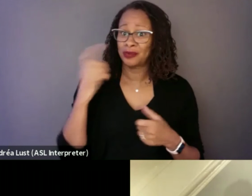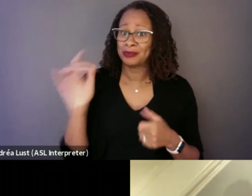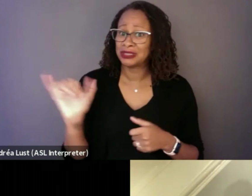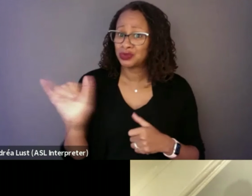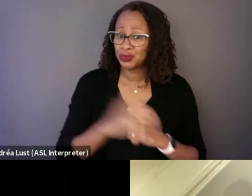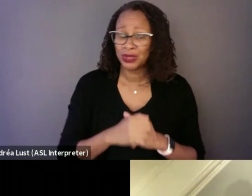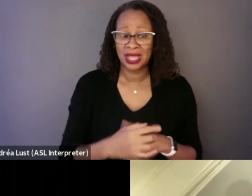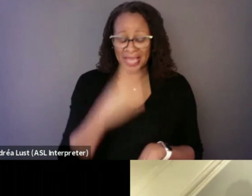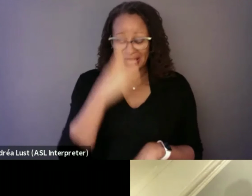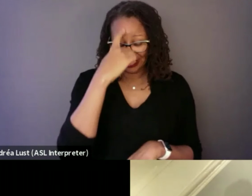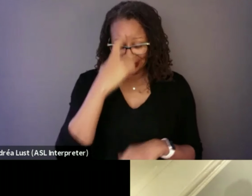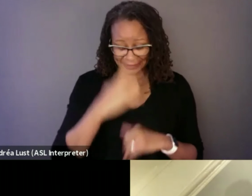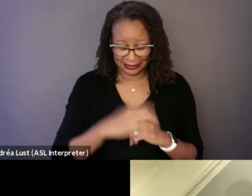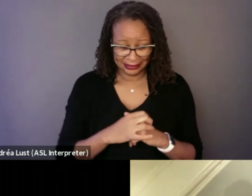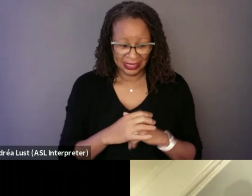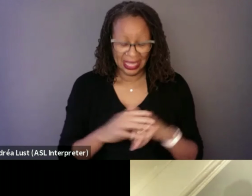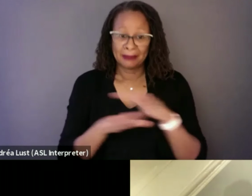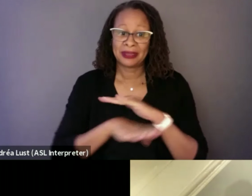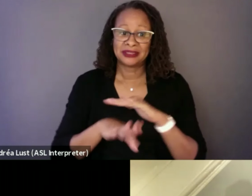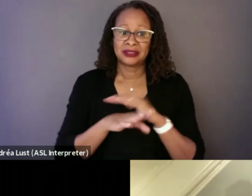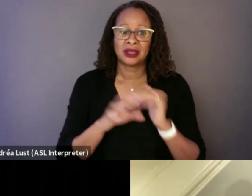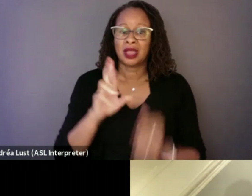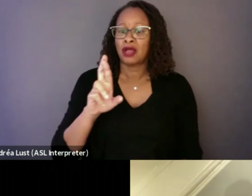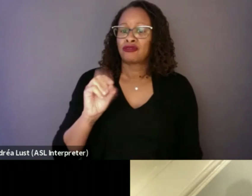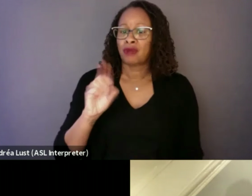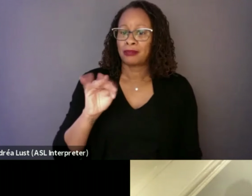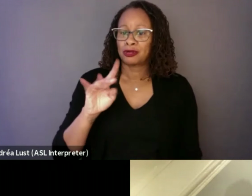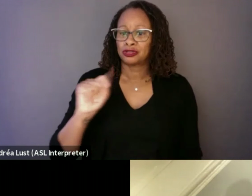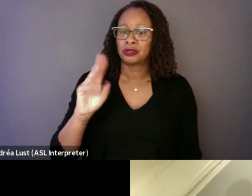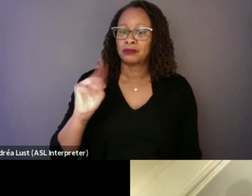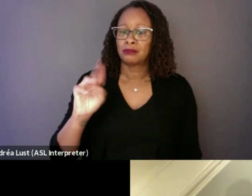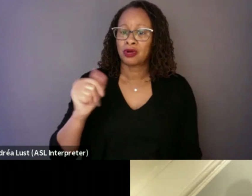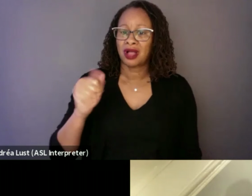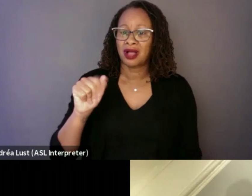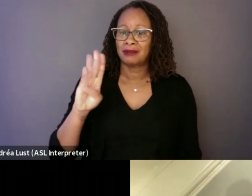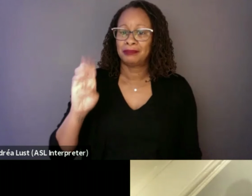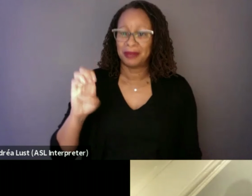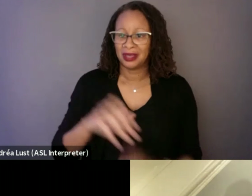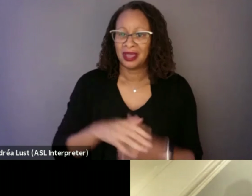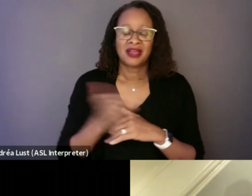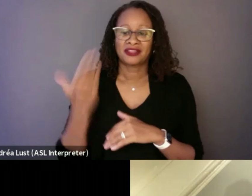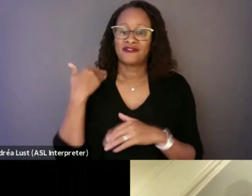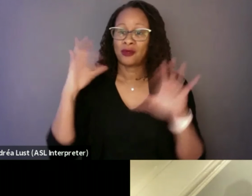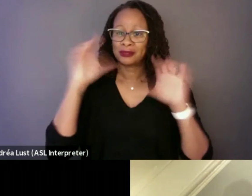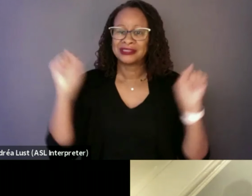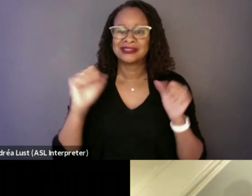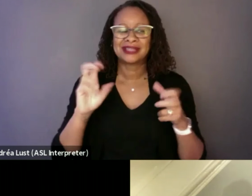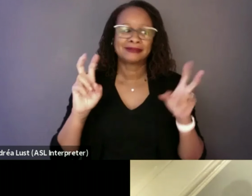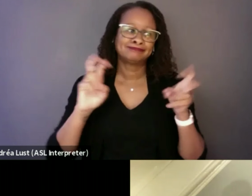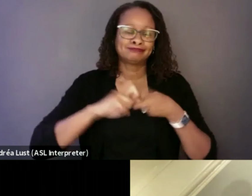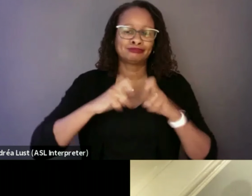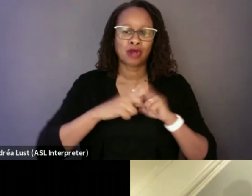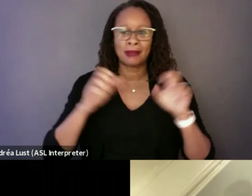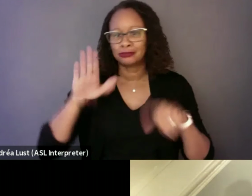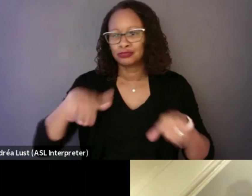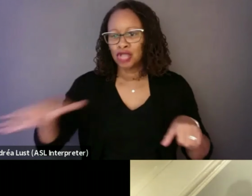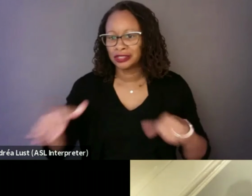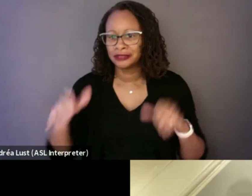that basically Robert Mugabe, the former president, has been a problem child in terms of Western